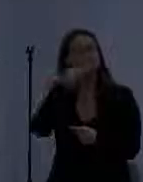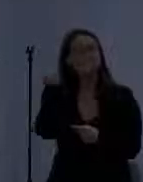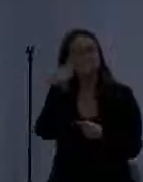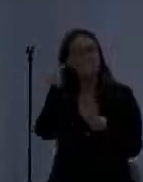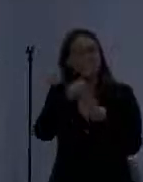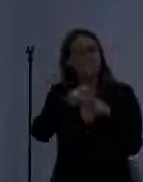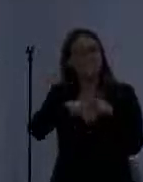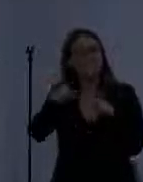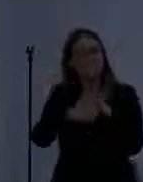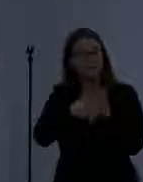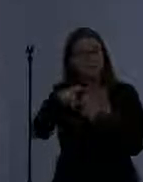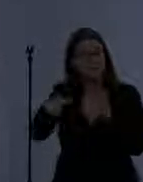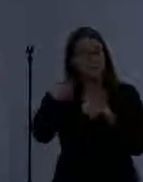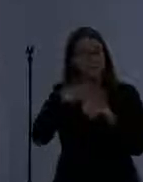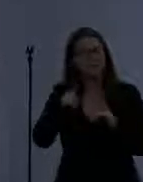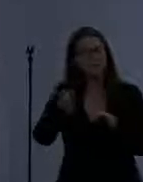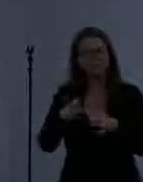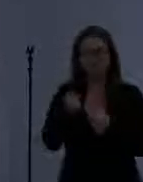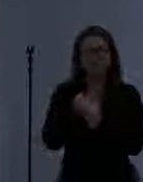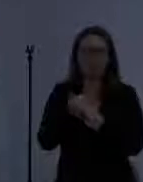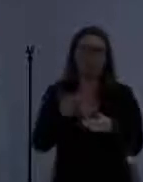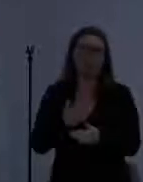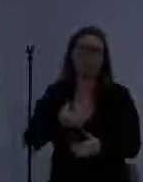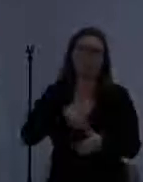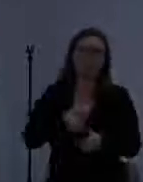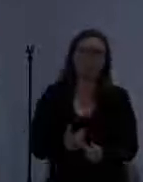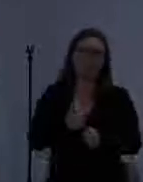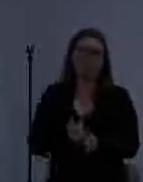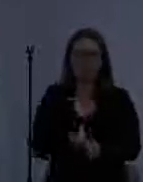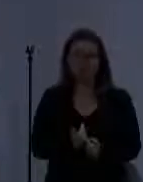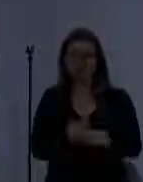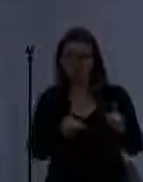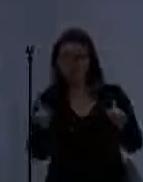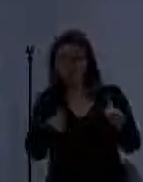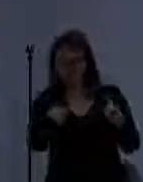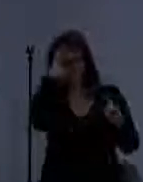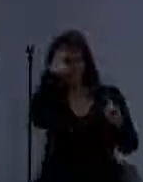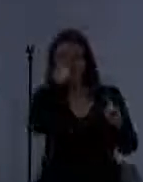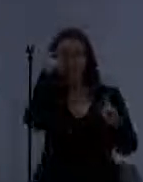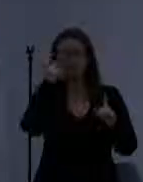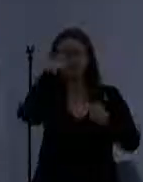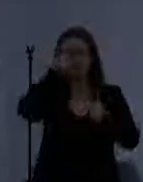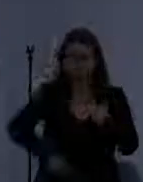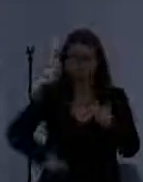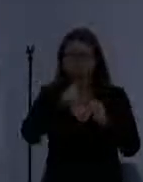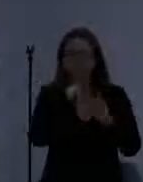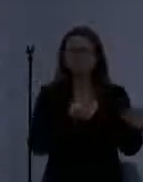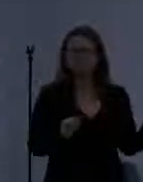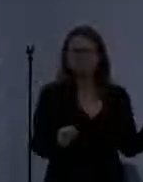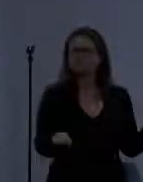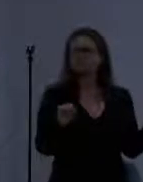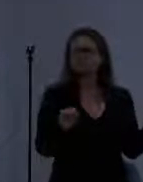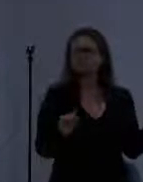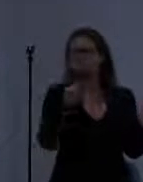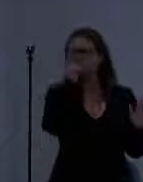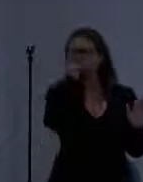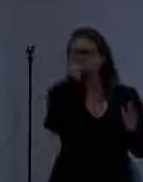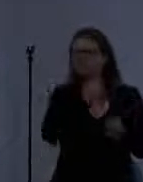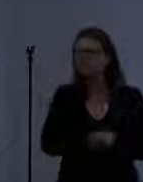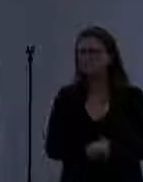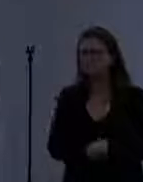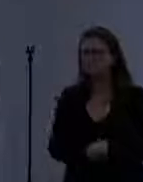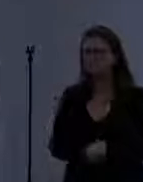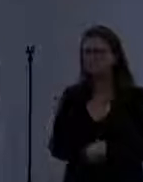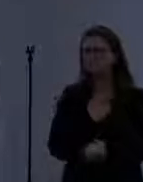an indictable? Would that be a reportable offence, do you think? Yes. I would think so. Thank you.